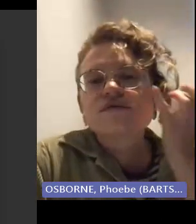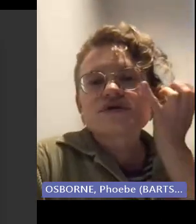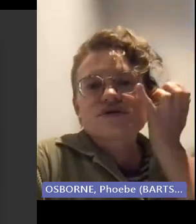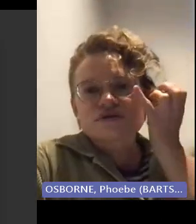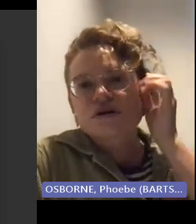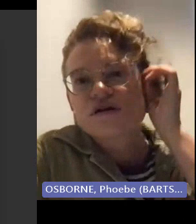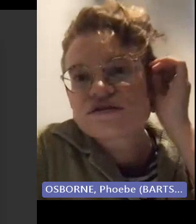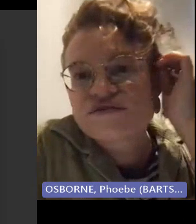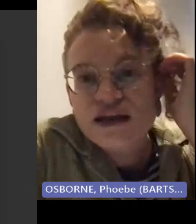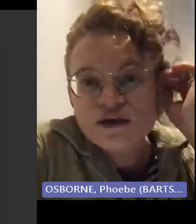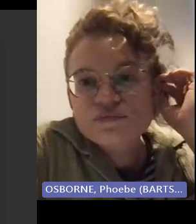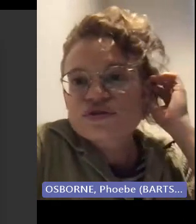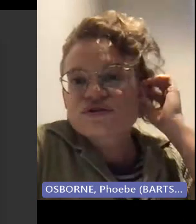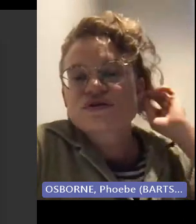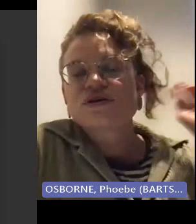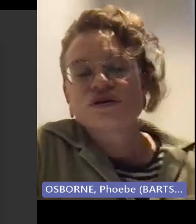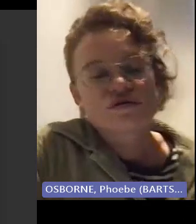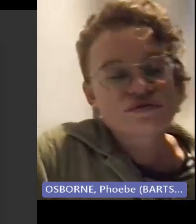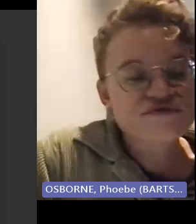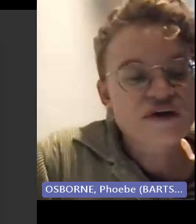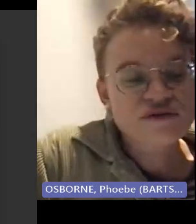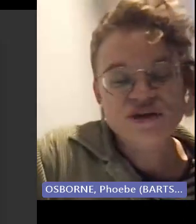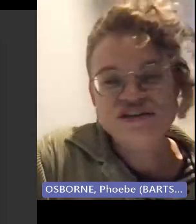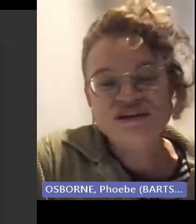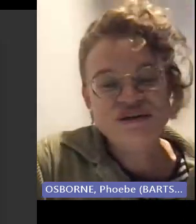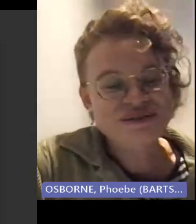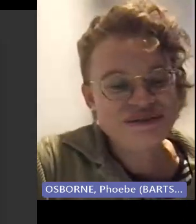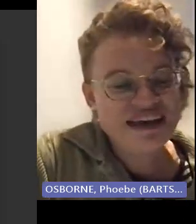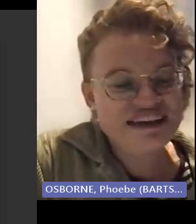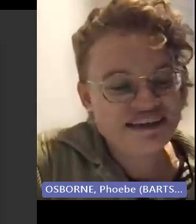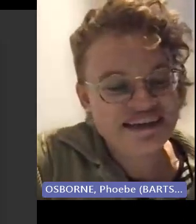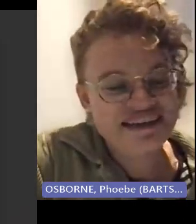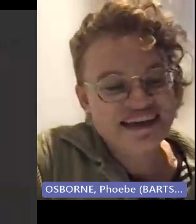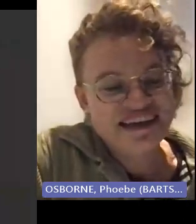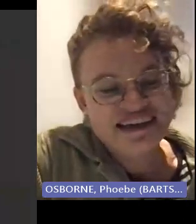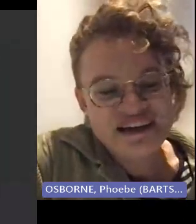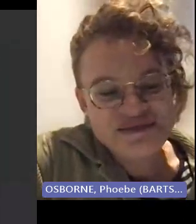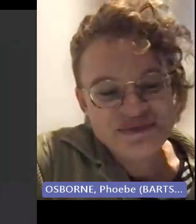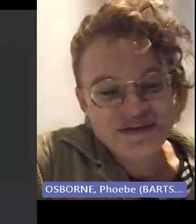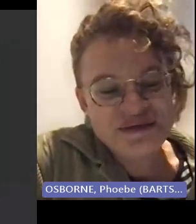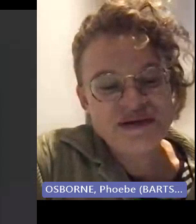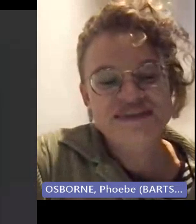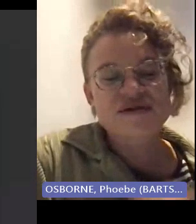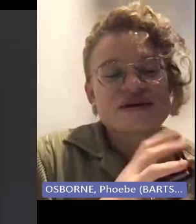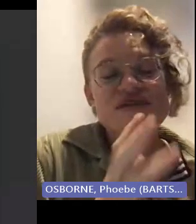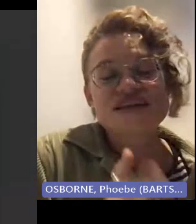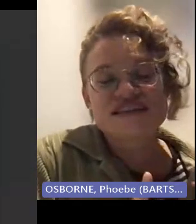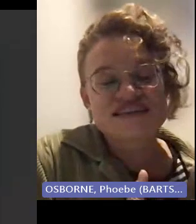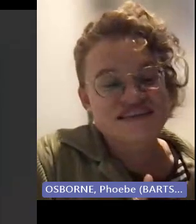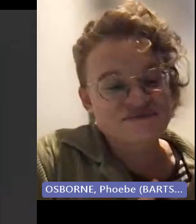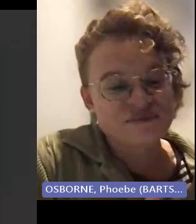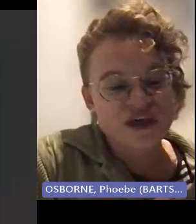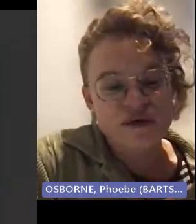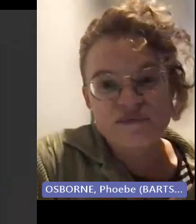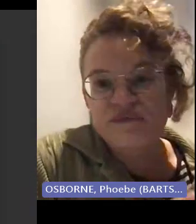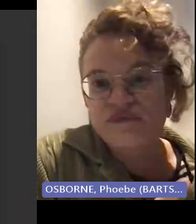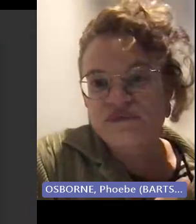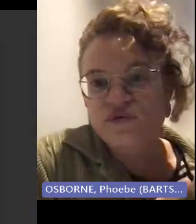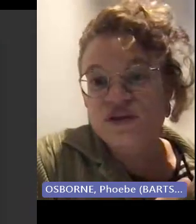The way that it was developed was very much in consultation we created